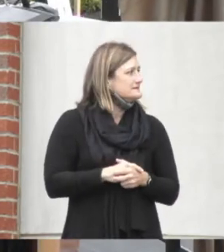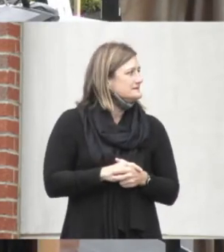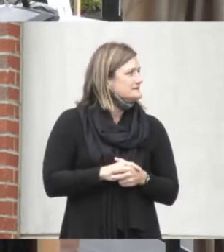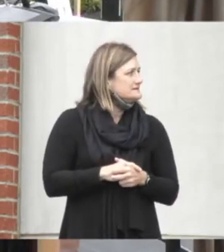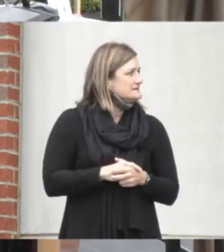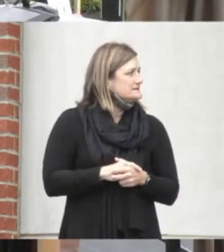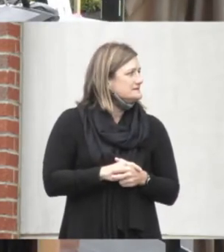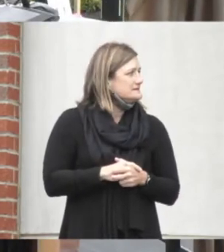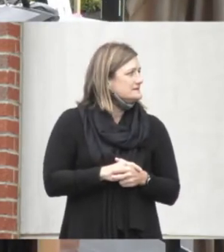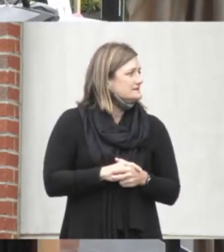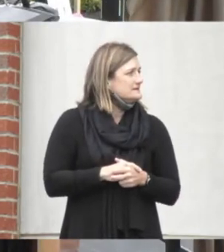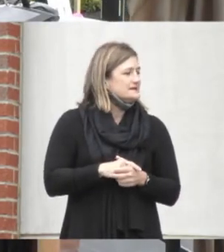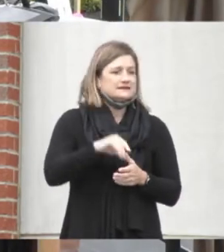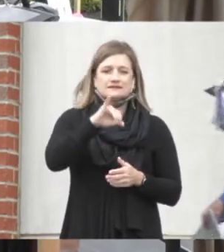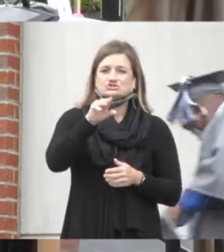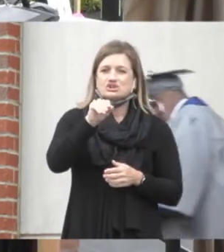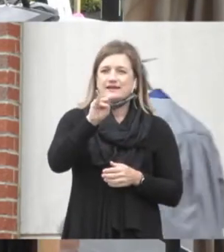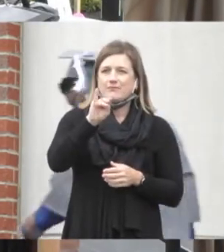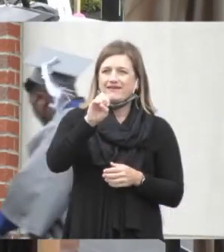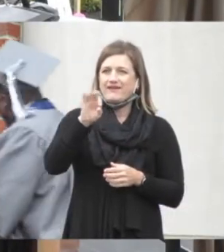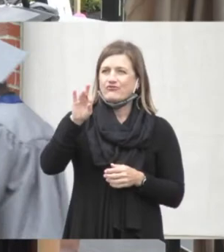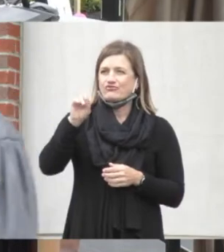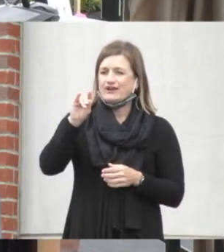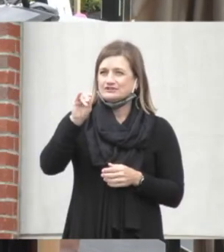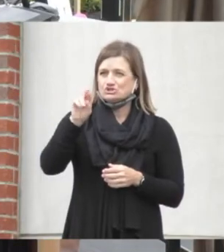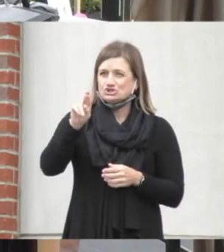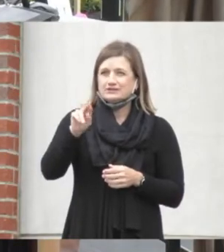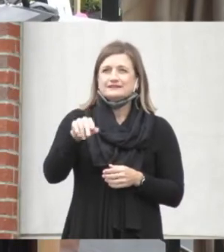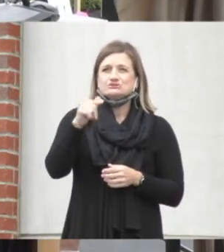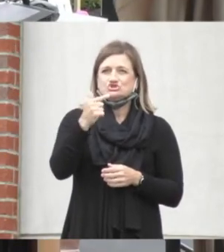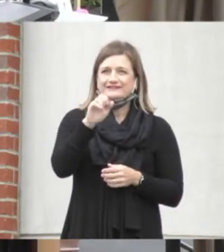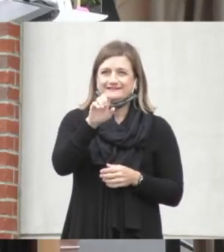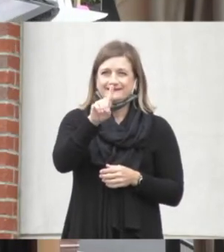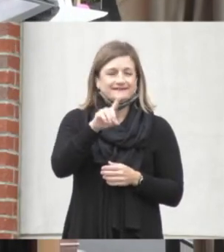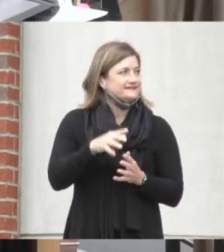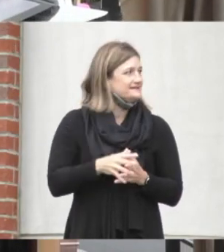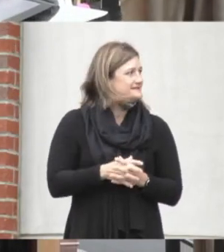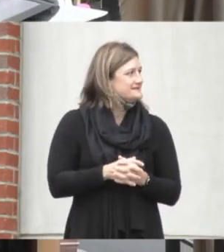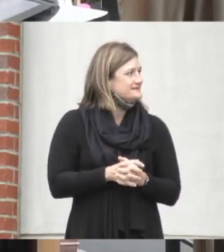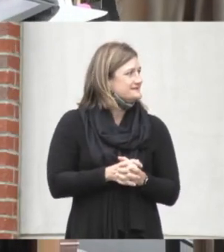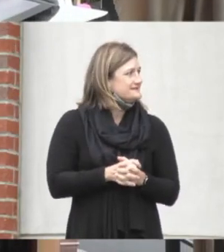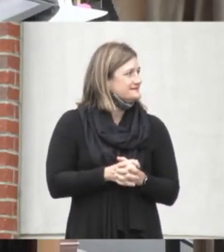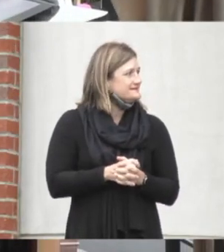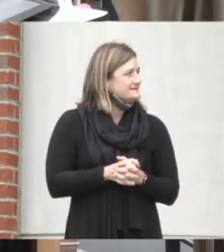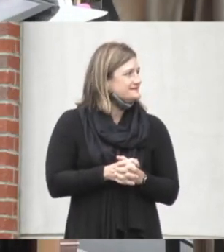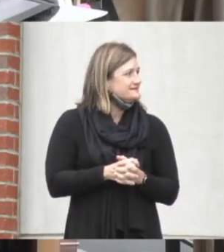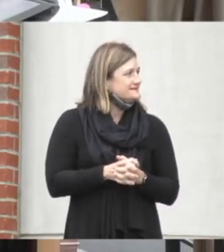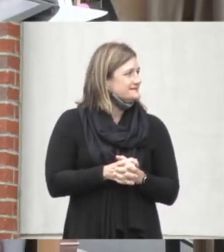Jamie Frazier, GED.